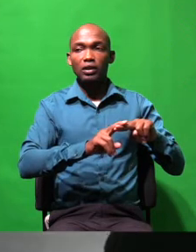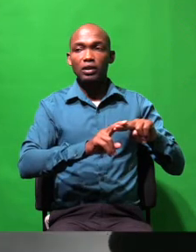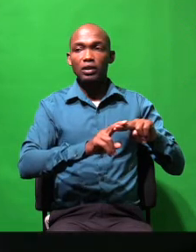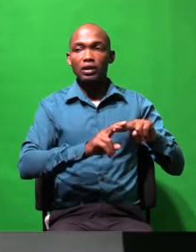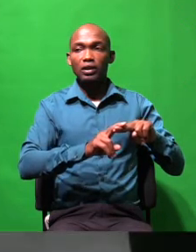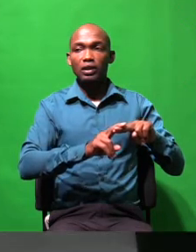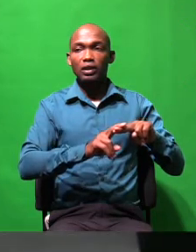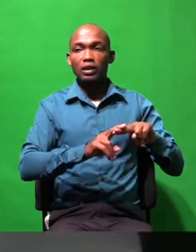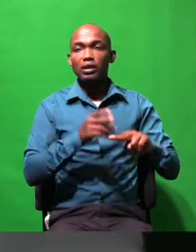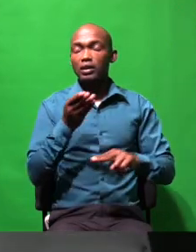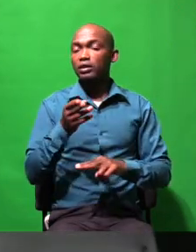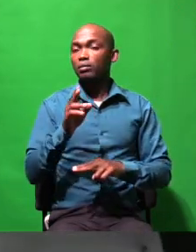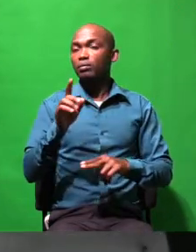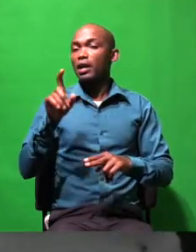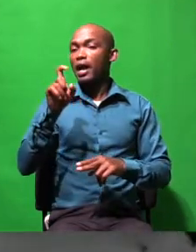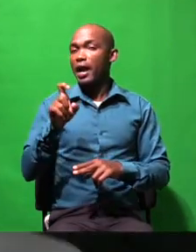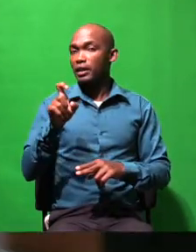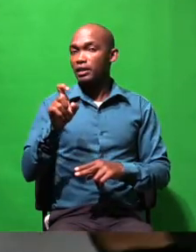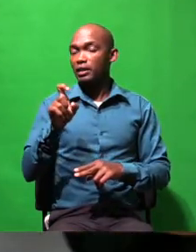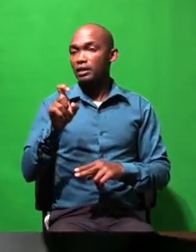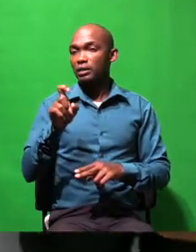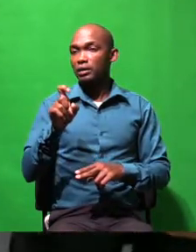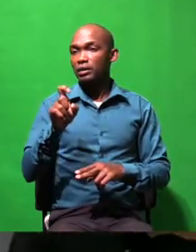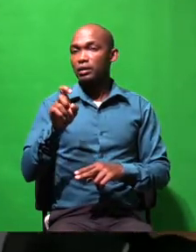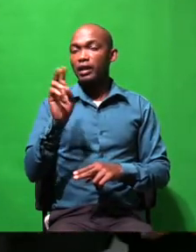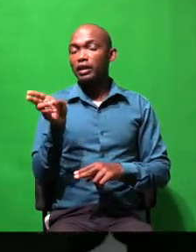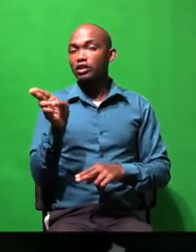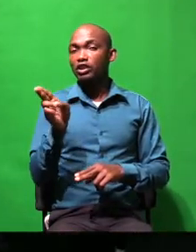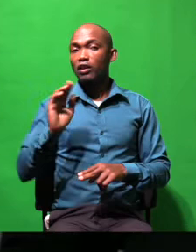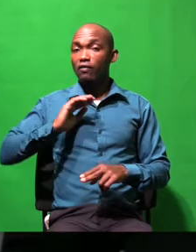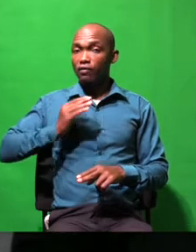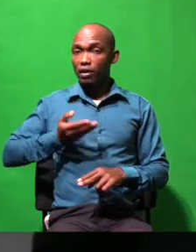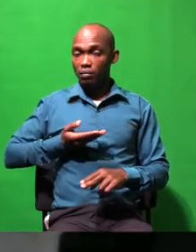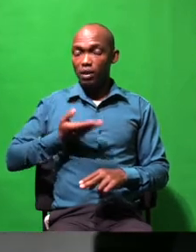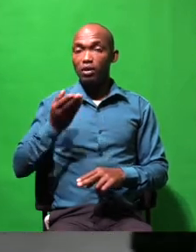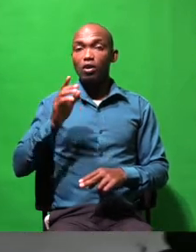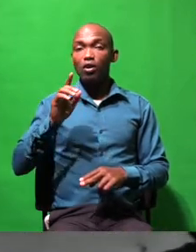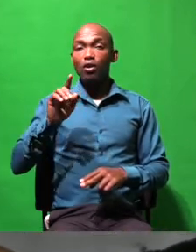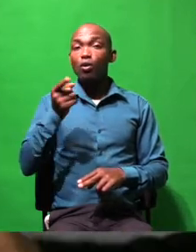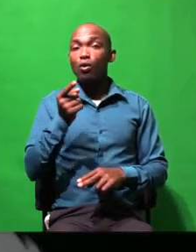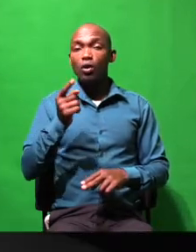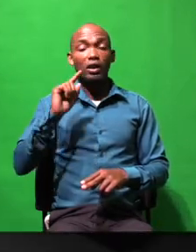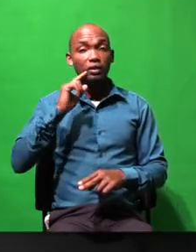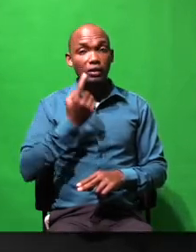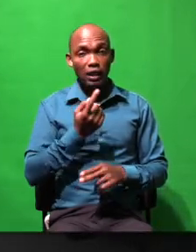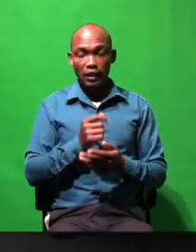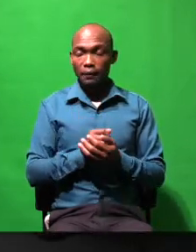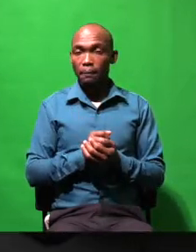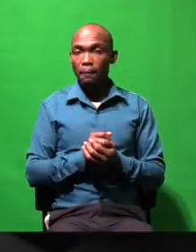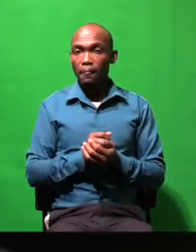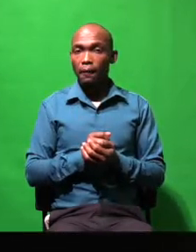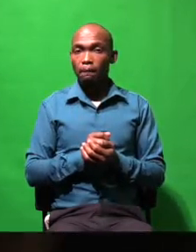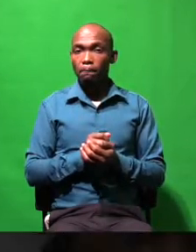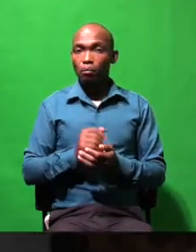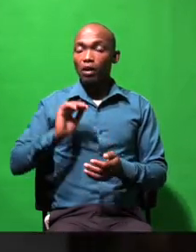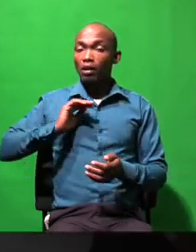be a female. But which kind of female? Whose one can try? A female